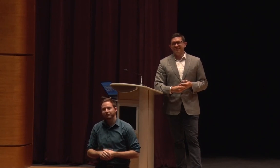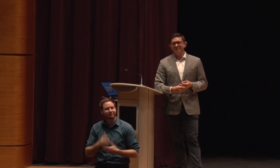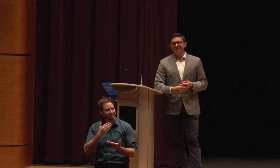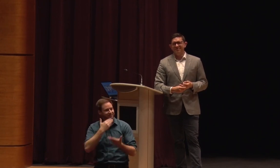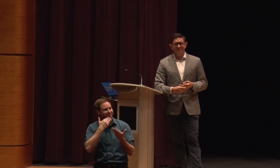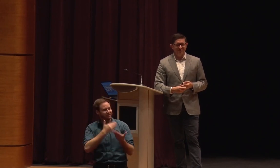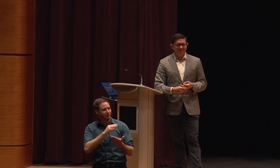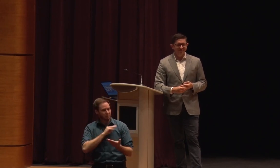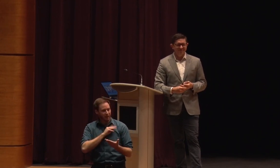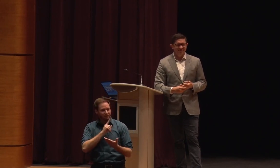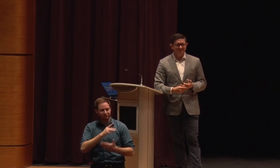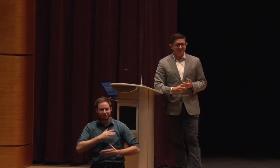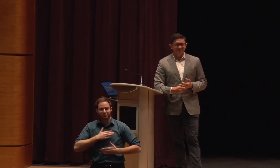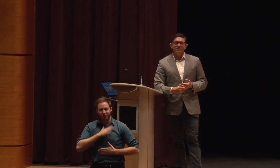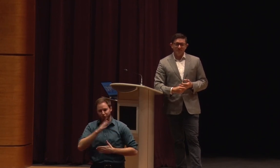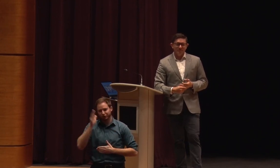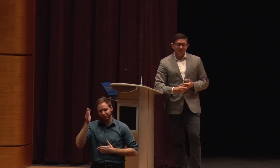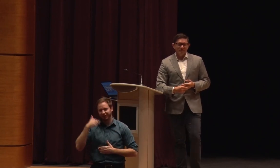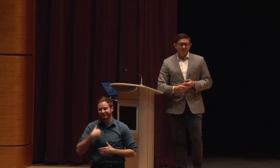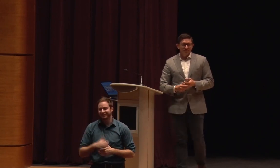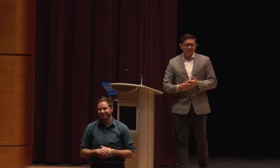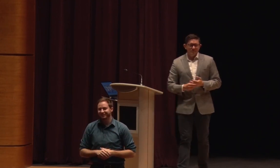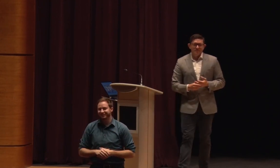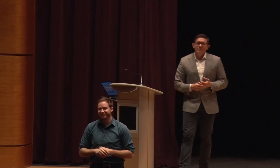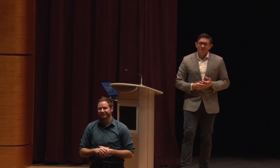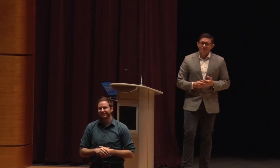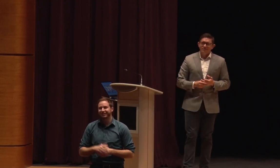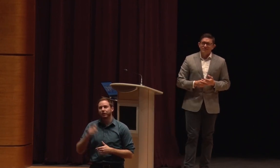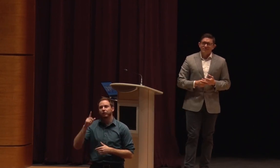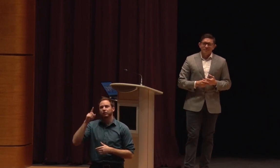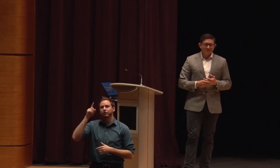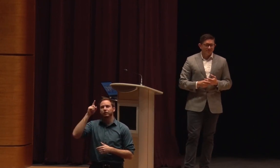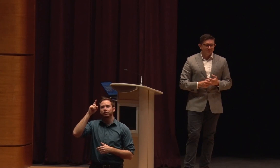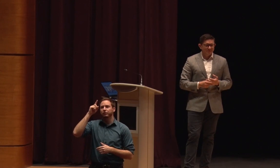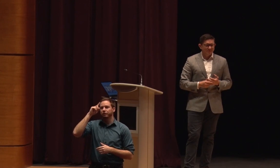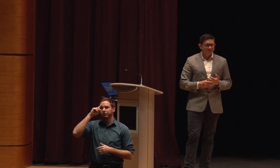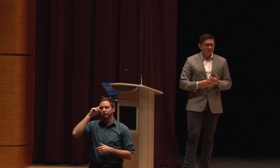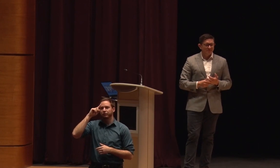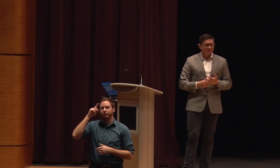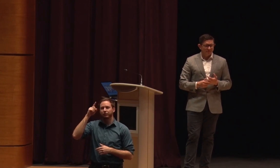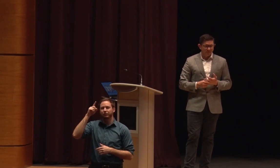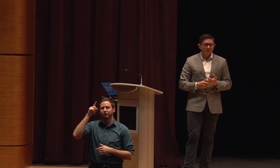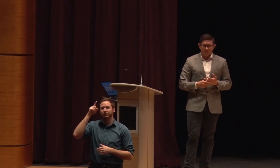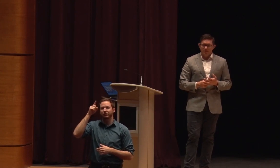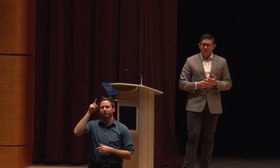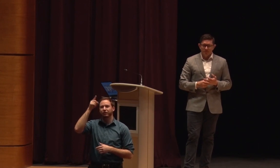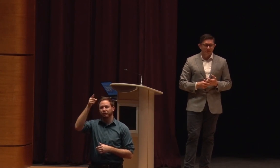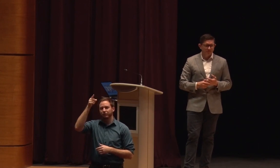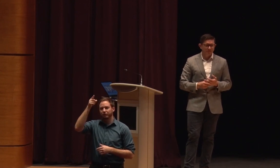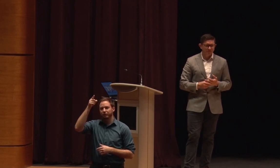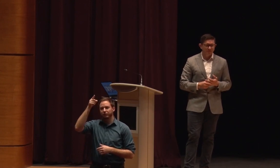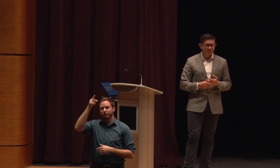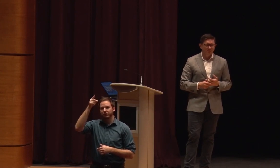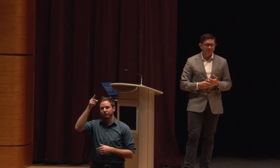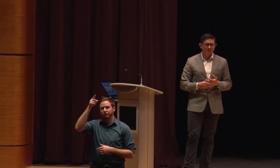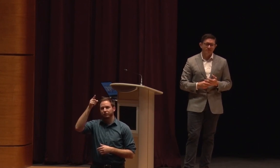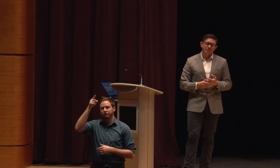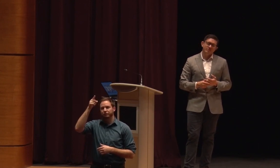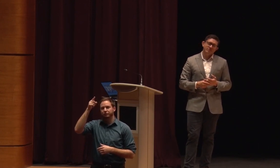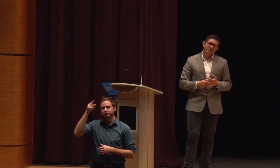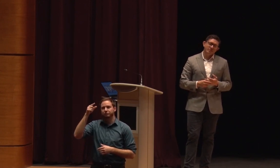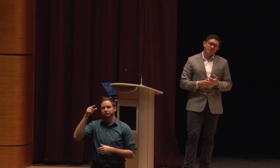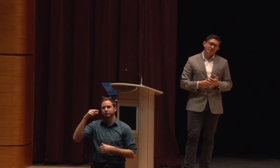Thank you, Michael. I'm enjoying your talk. I have two related questions for you. Do you ever consider